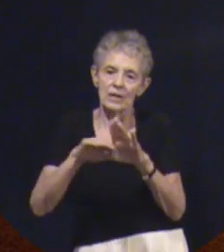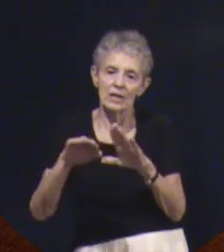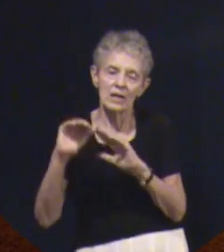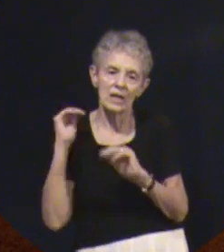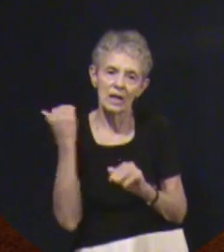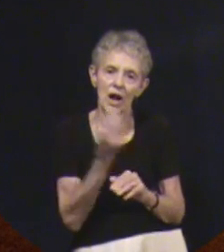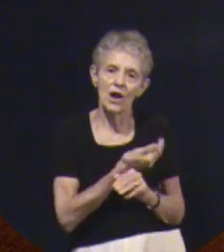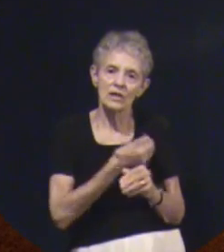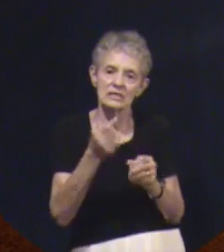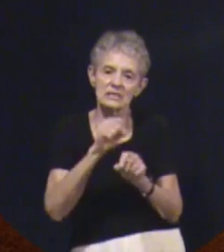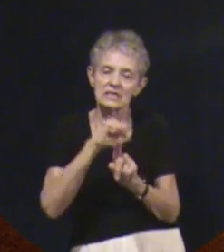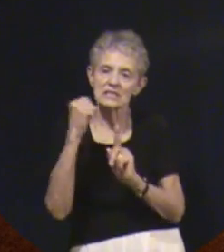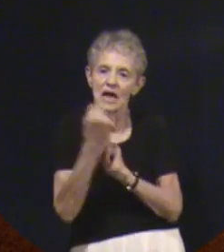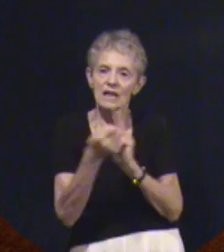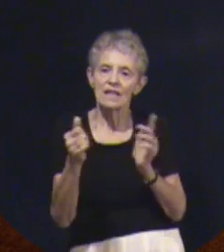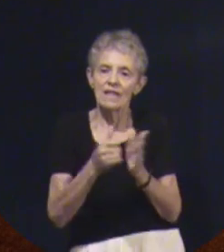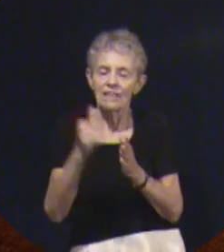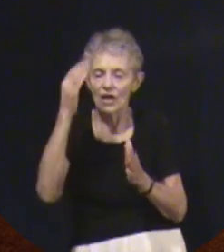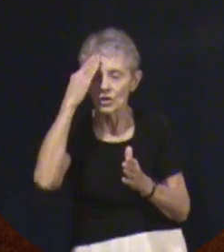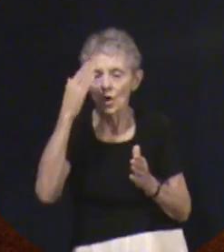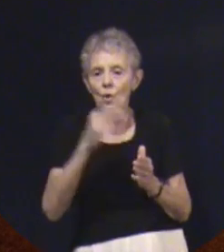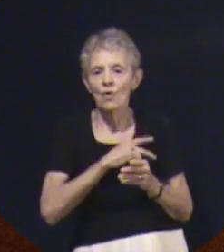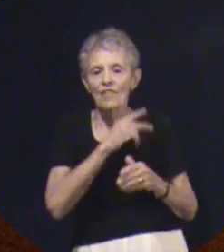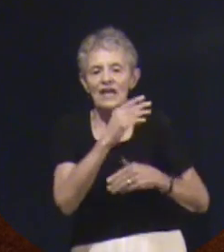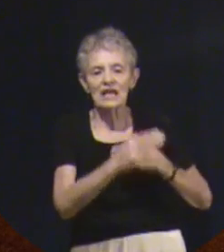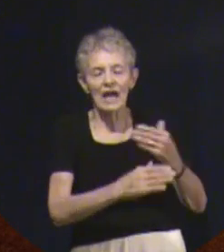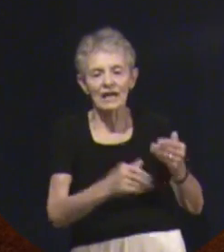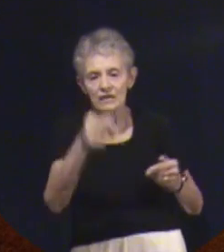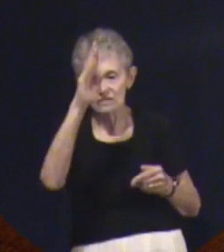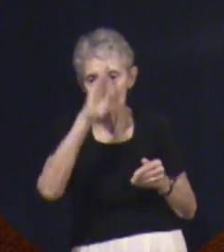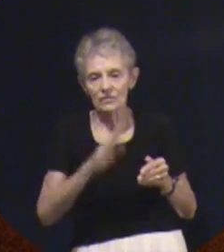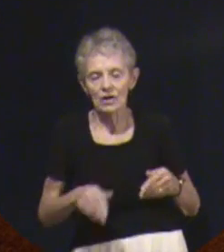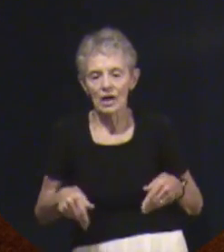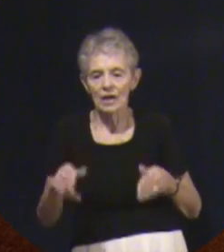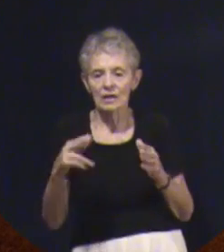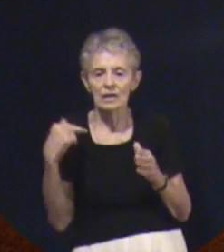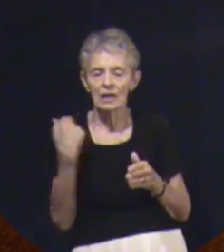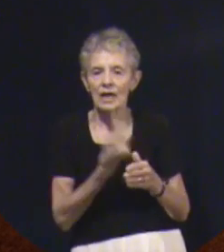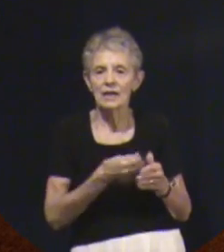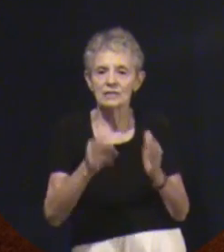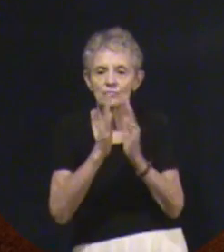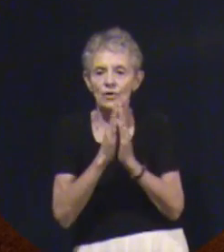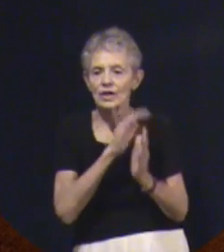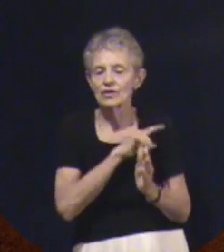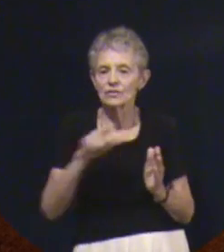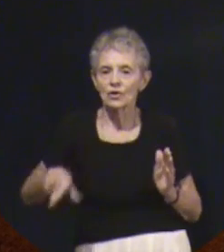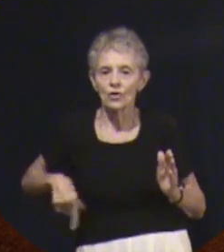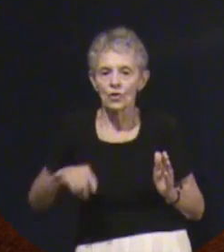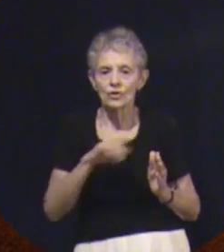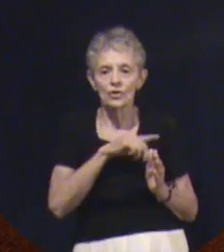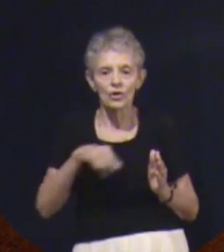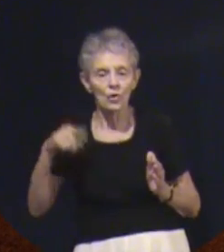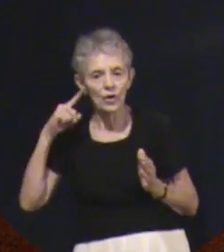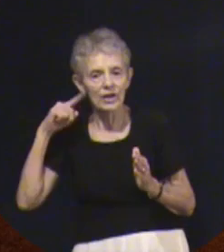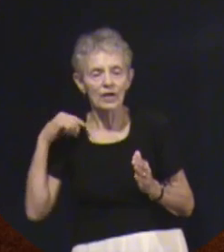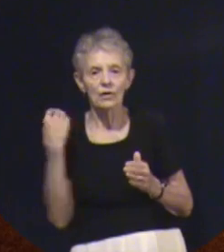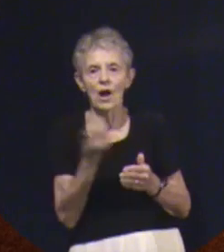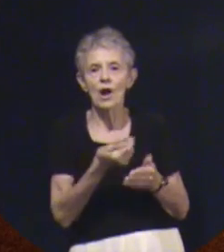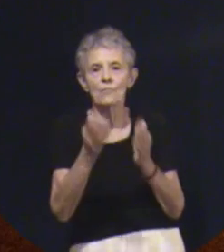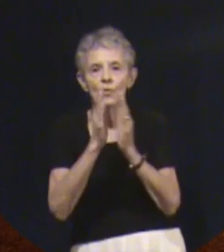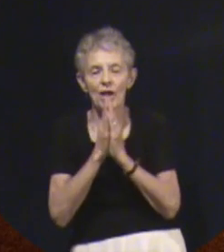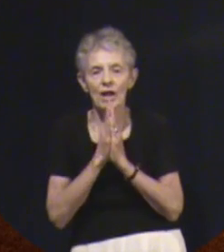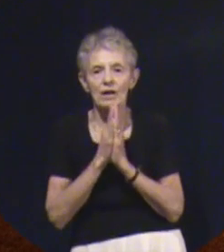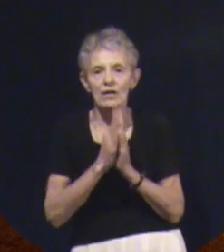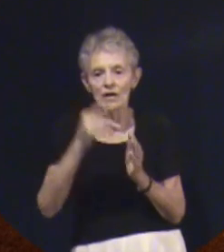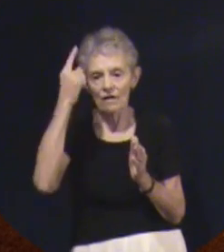the kindness of God through us, let us pray to the Lord. Lord, hear our prayer. For the